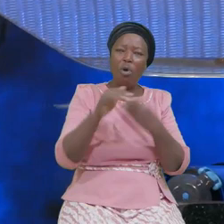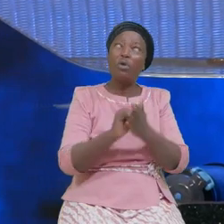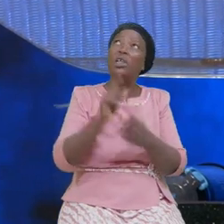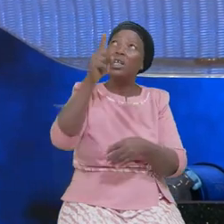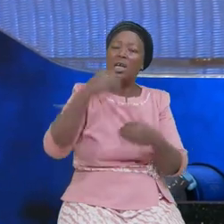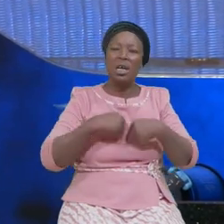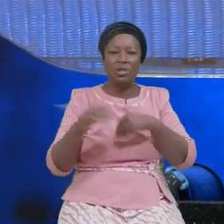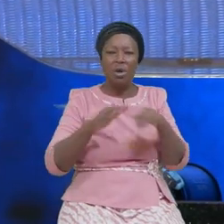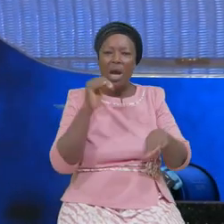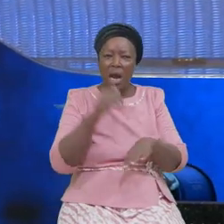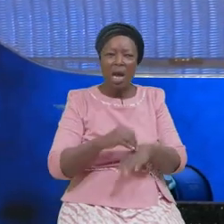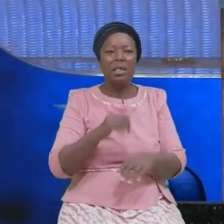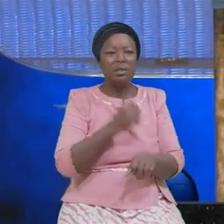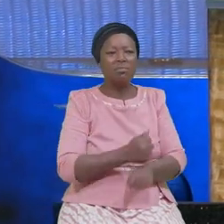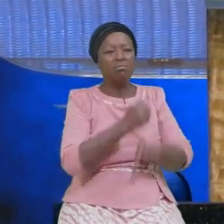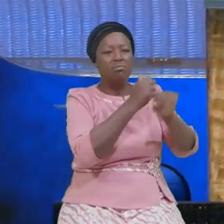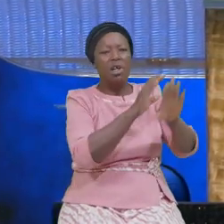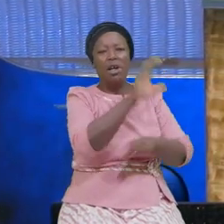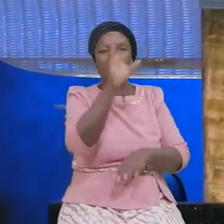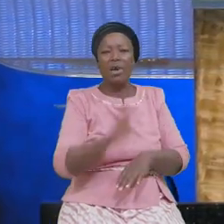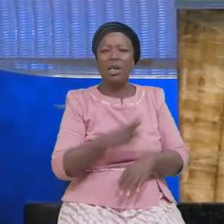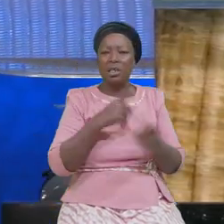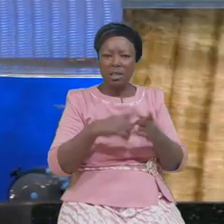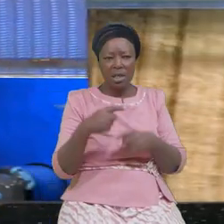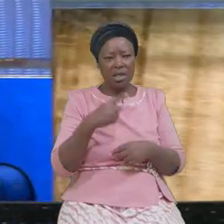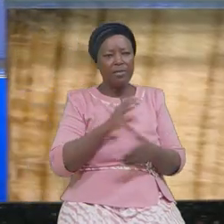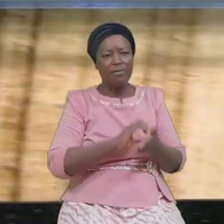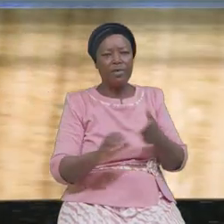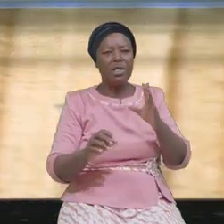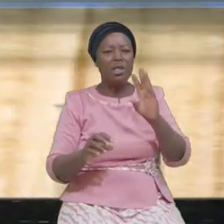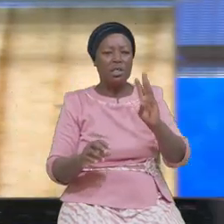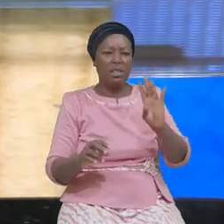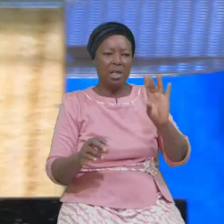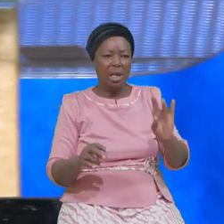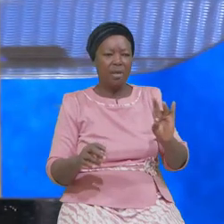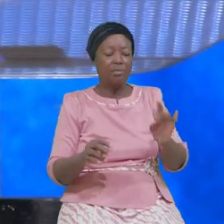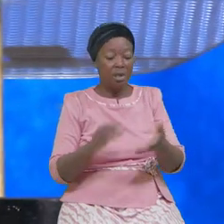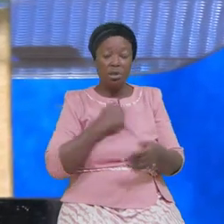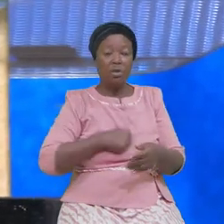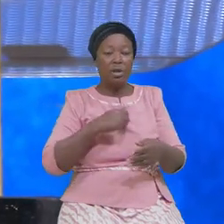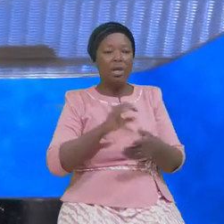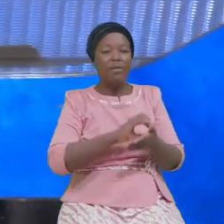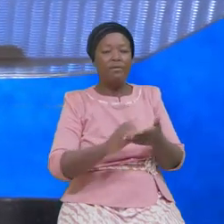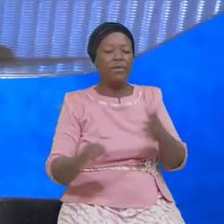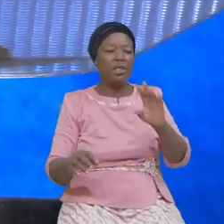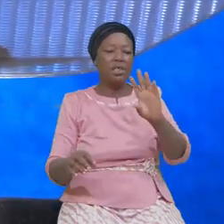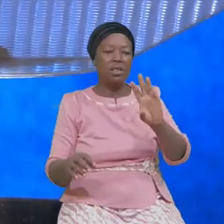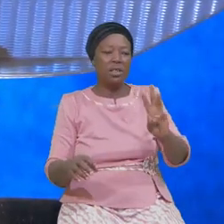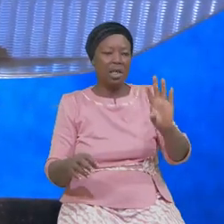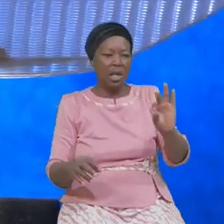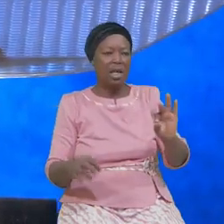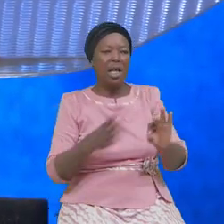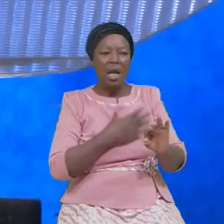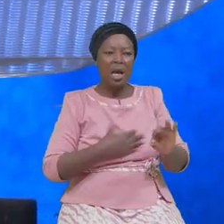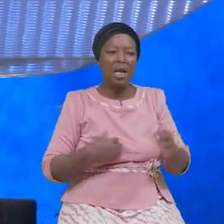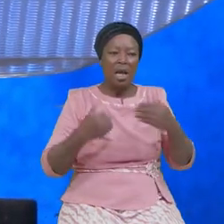done at Calvary. It says in verse 69, it says, and has raised